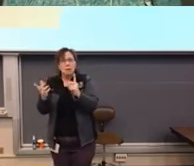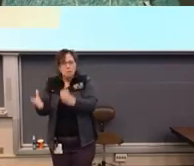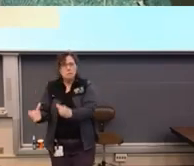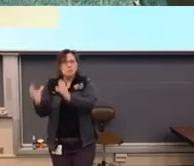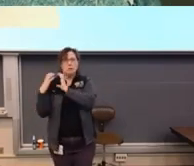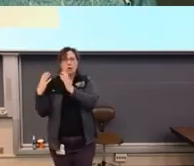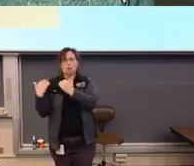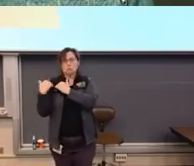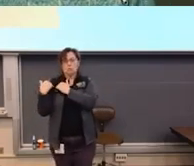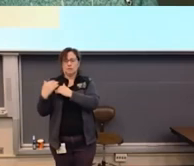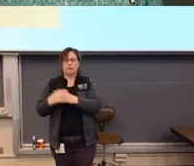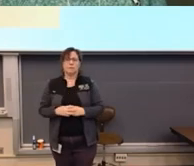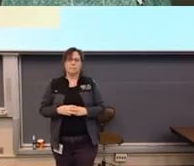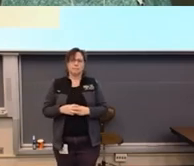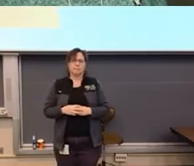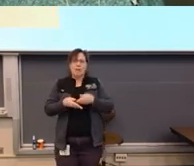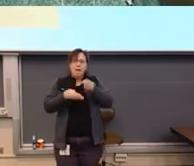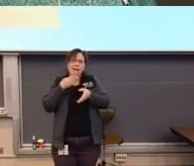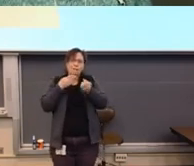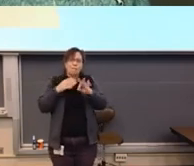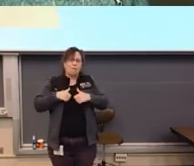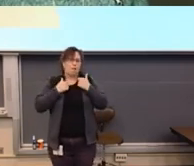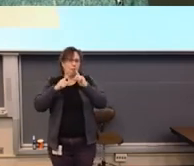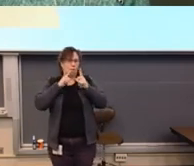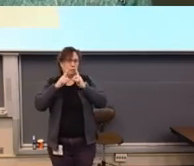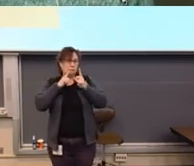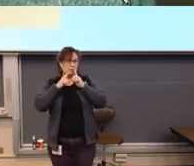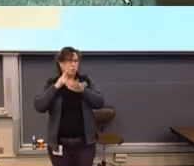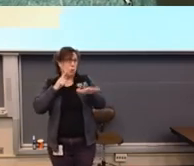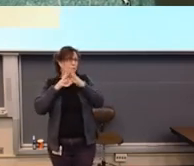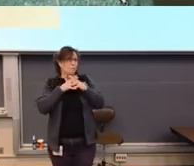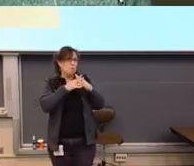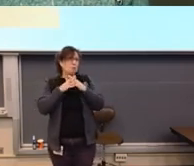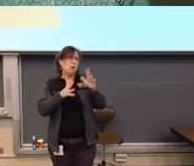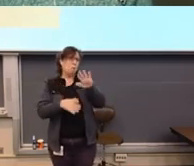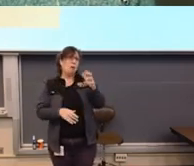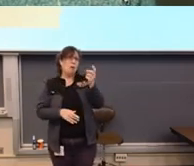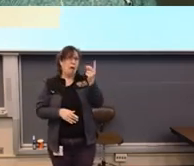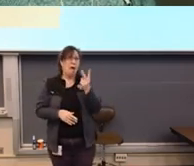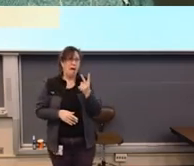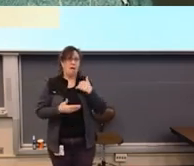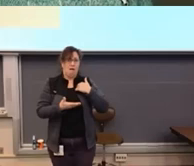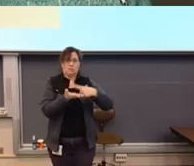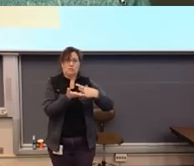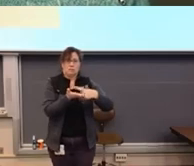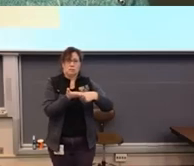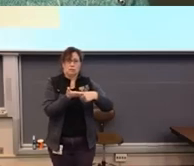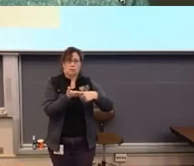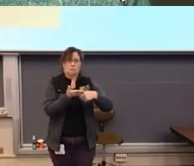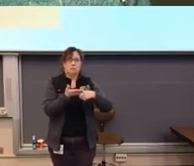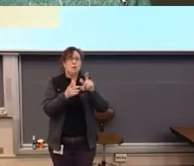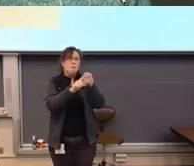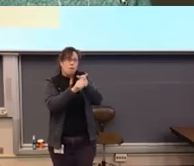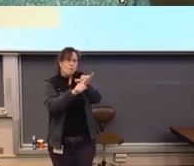half of Americans have had end-of-life conversations with family, and only 27% have completed advanced care